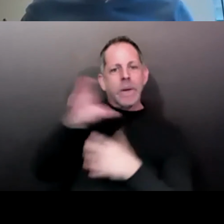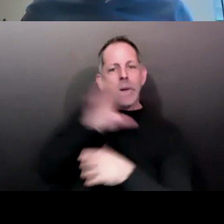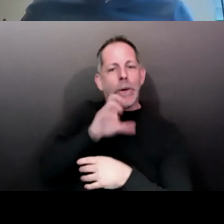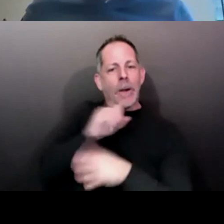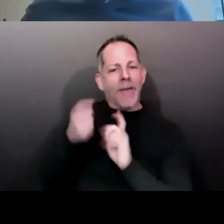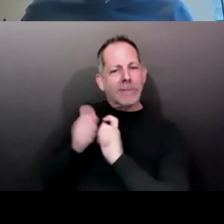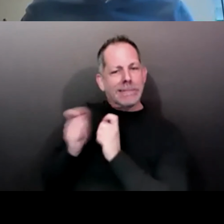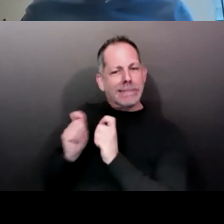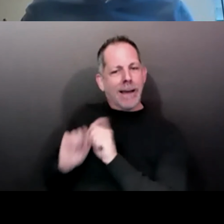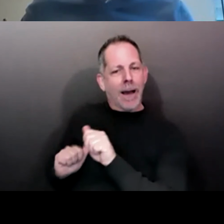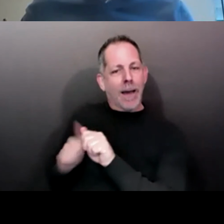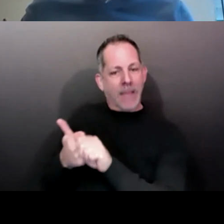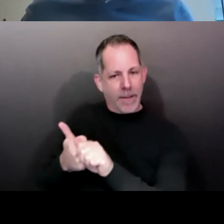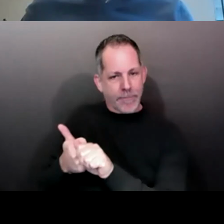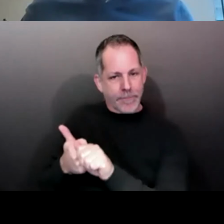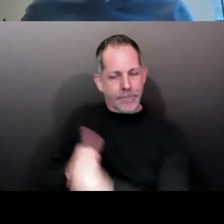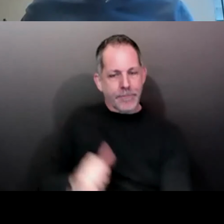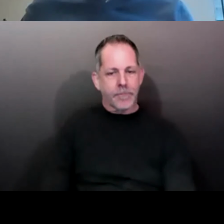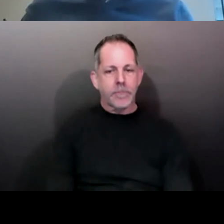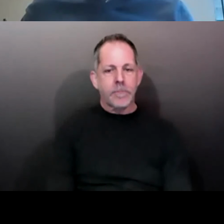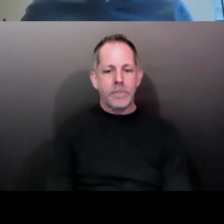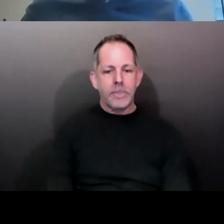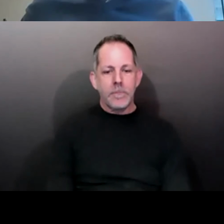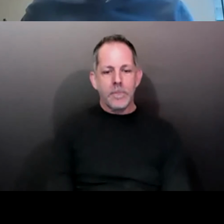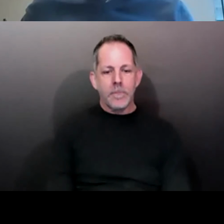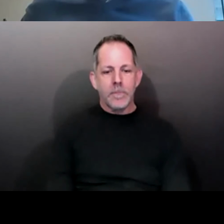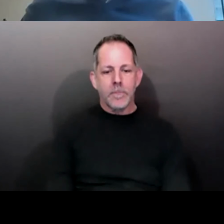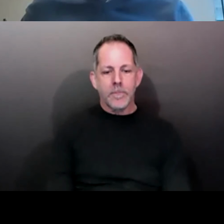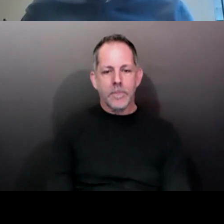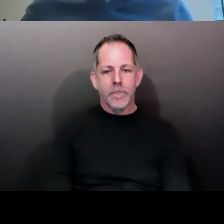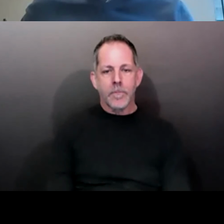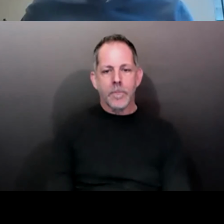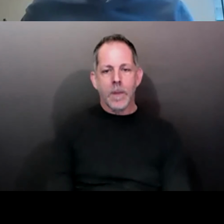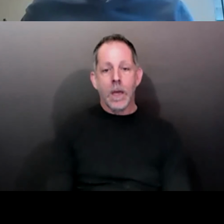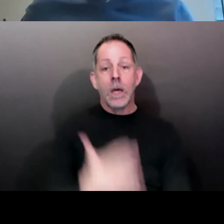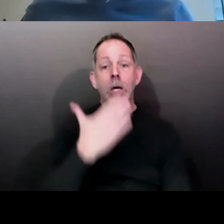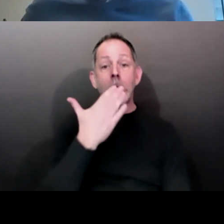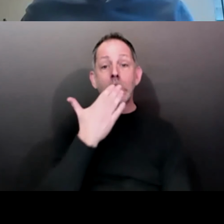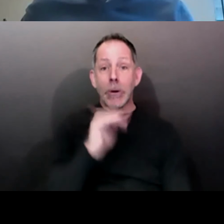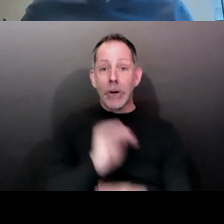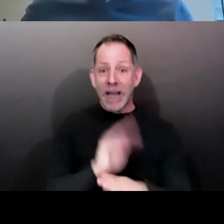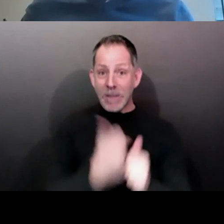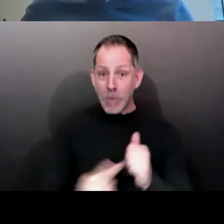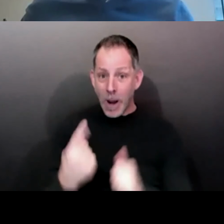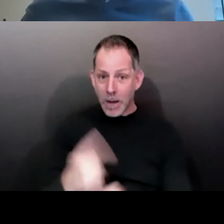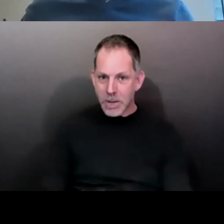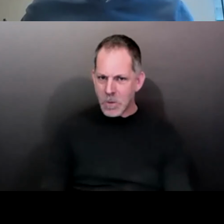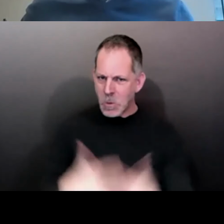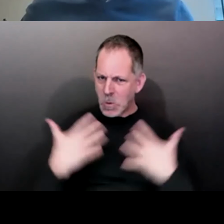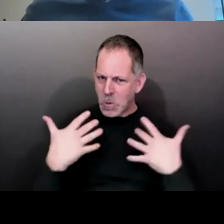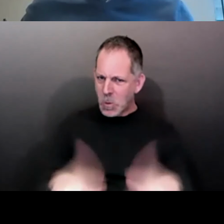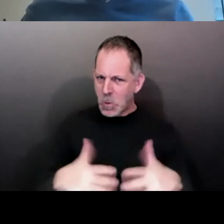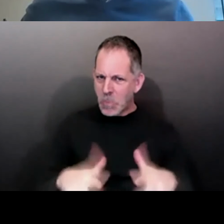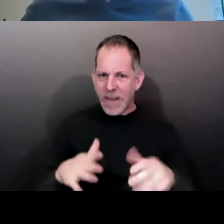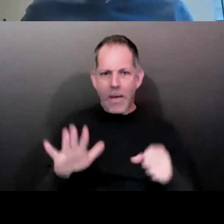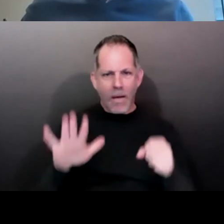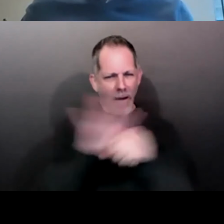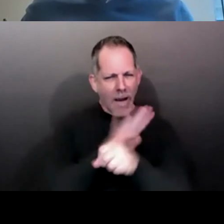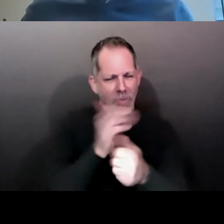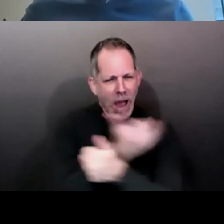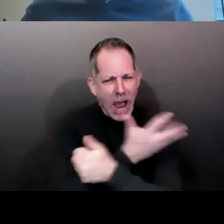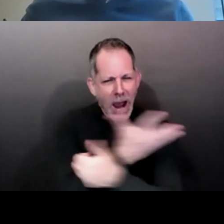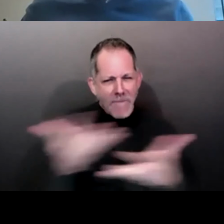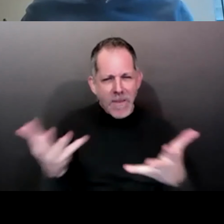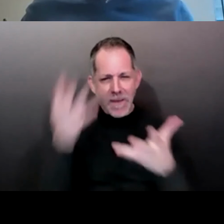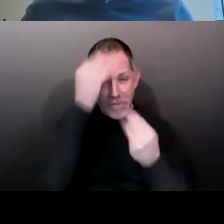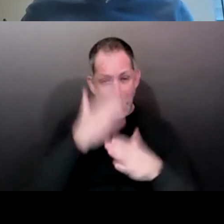everyone. I know a lot of this has already been covered and I don't want to repeat anything, and I really want to honor time for questions because I think that's what town